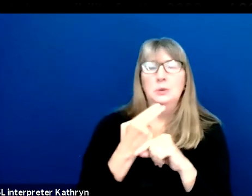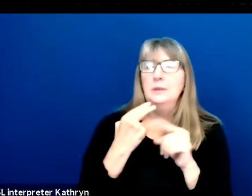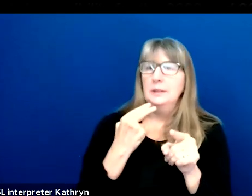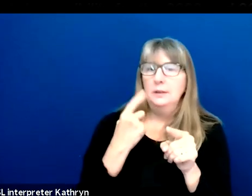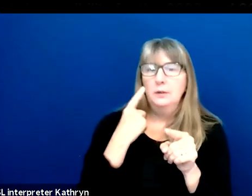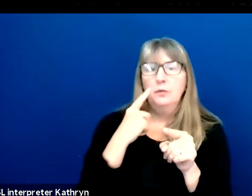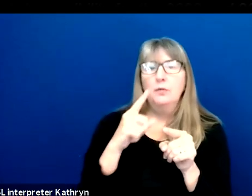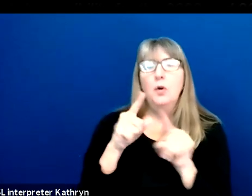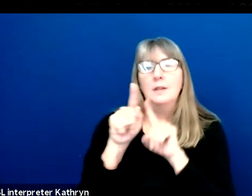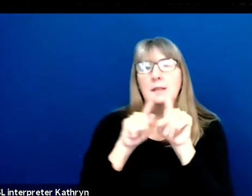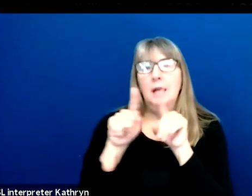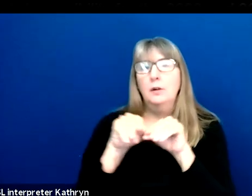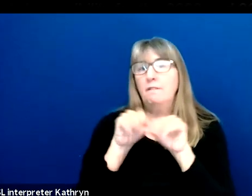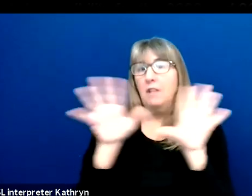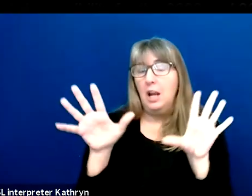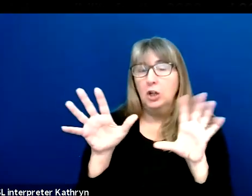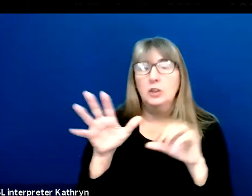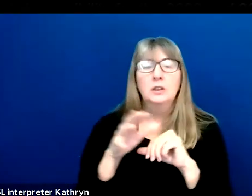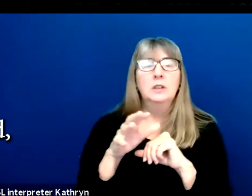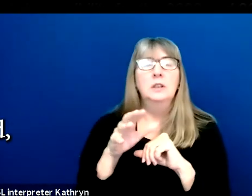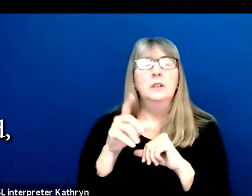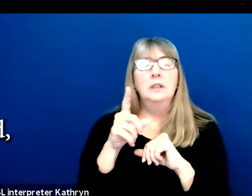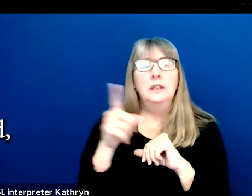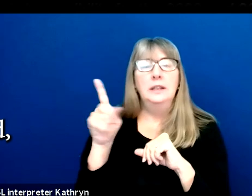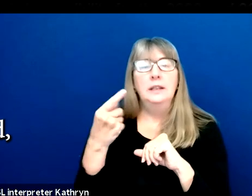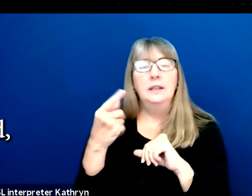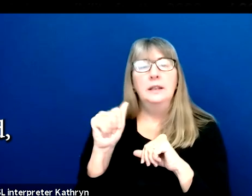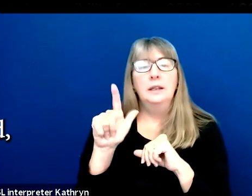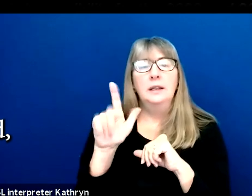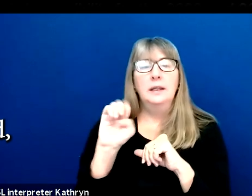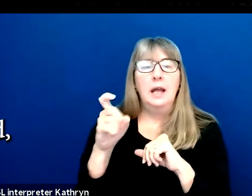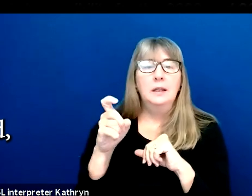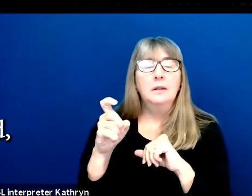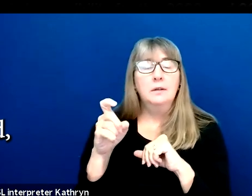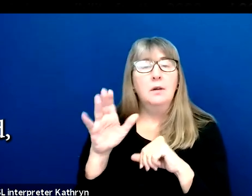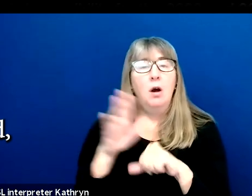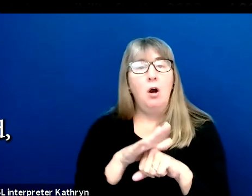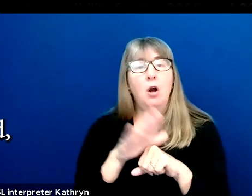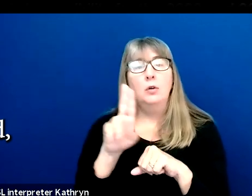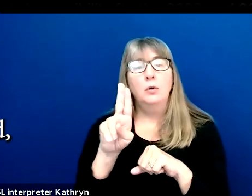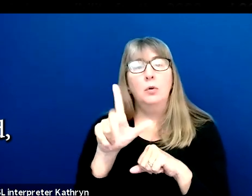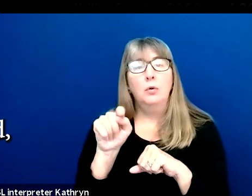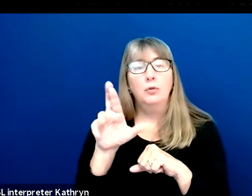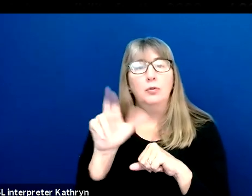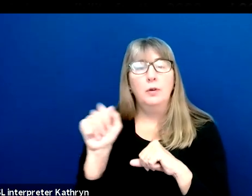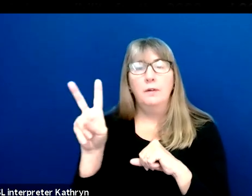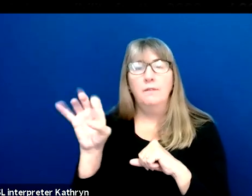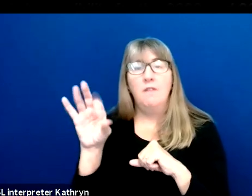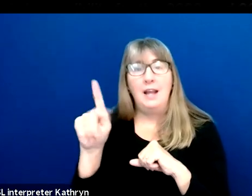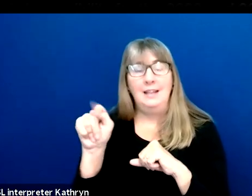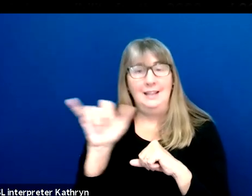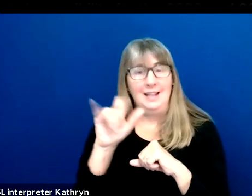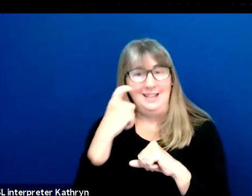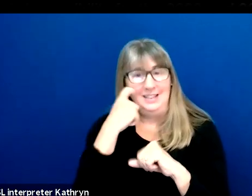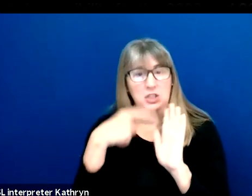was looking at stellar flares in the GALEX near ultraviolet, like the one that I showed, but also flares where we had data in Kepler,